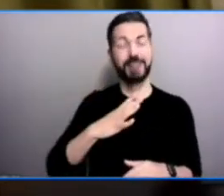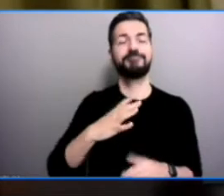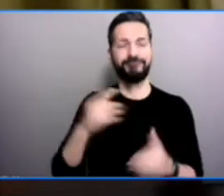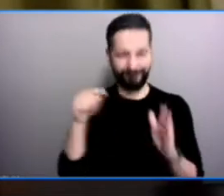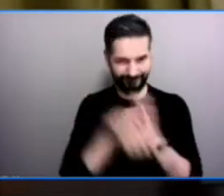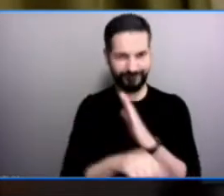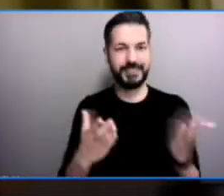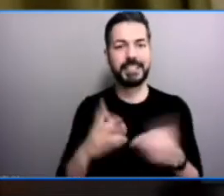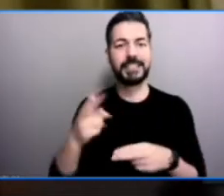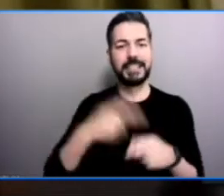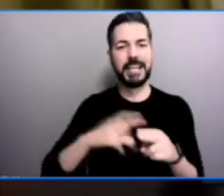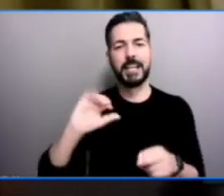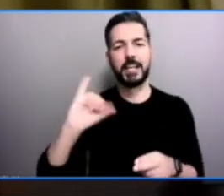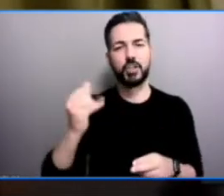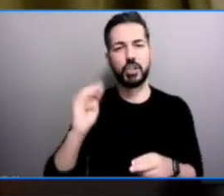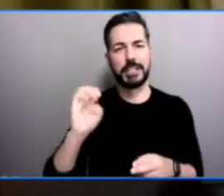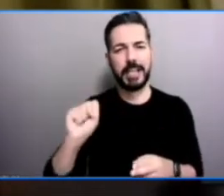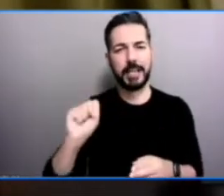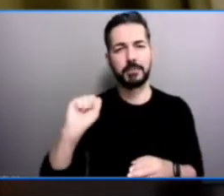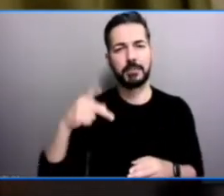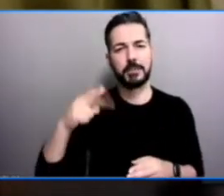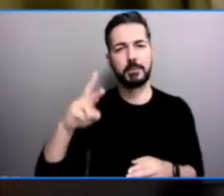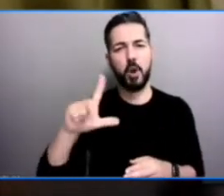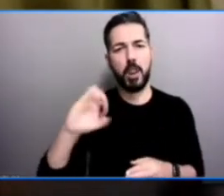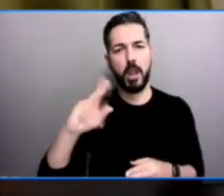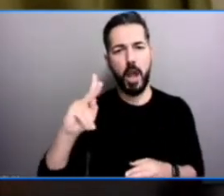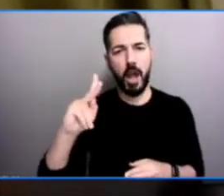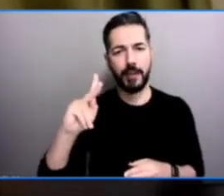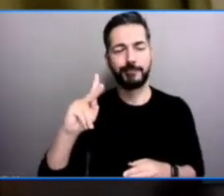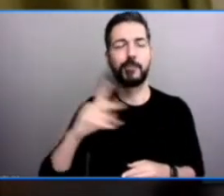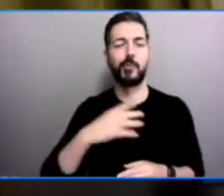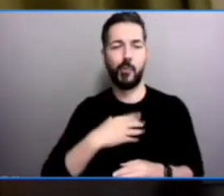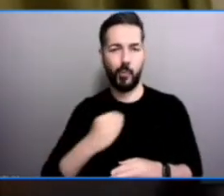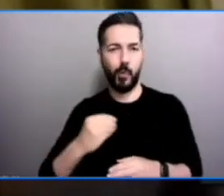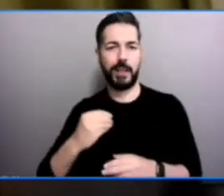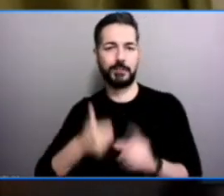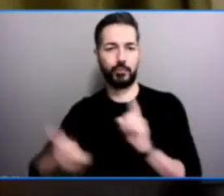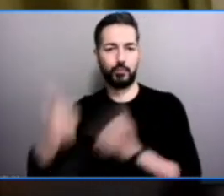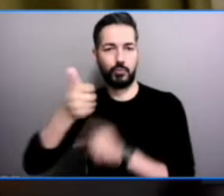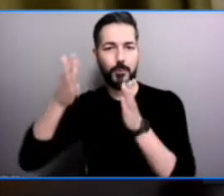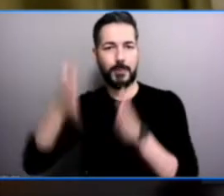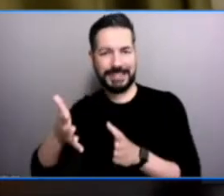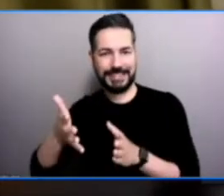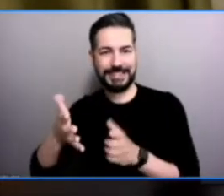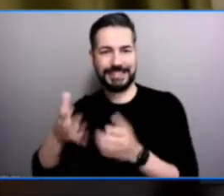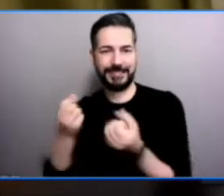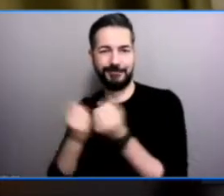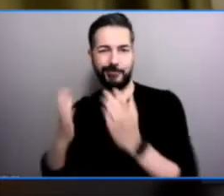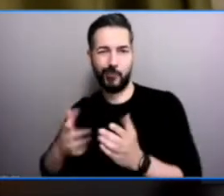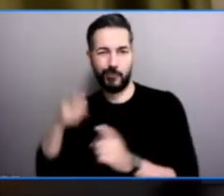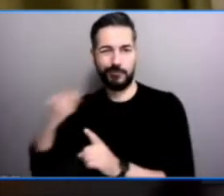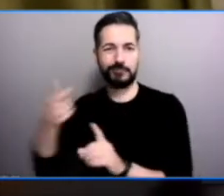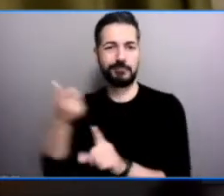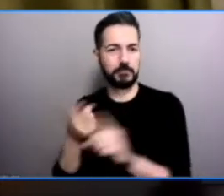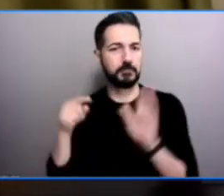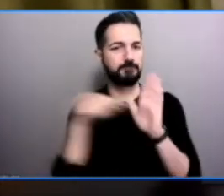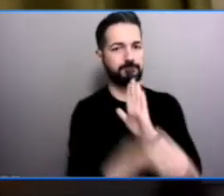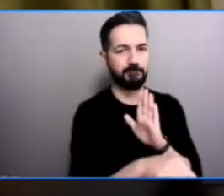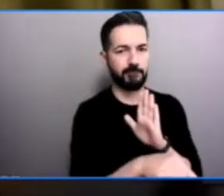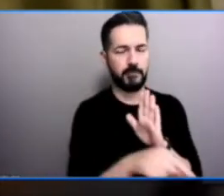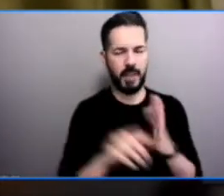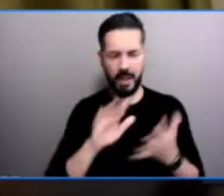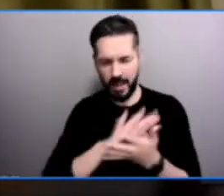it passes? And I said, I have no idea. And then when I got back to Omaha, I started asking around, and there